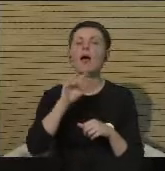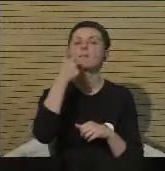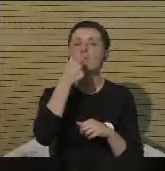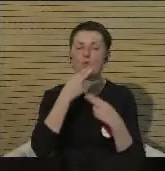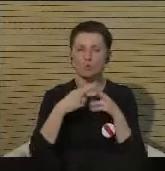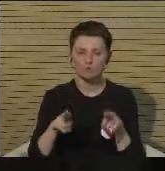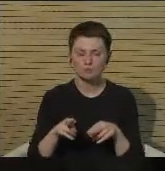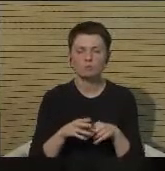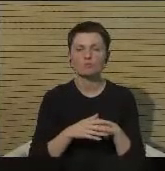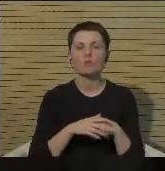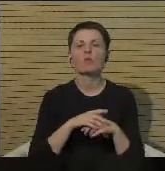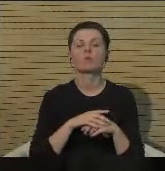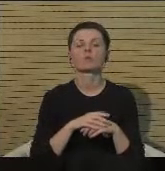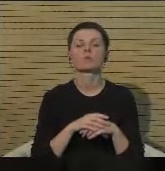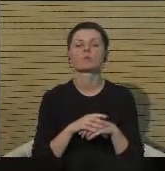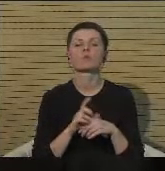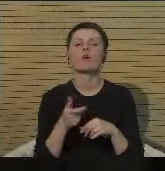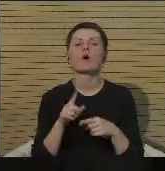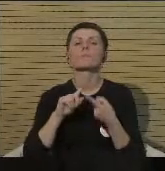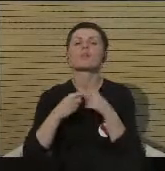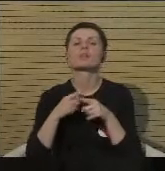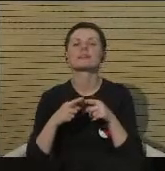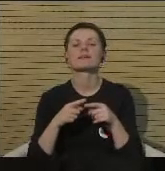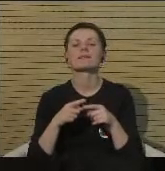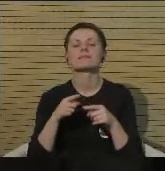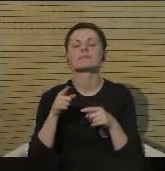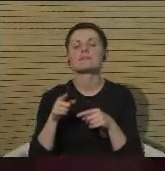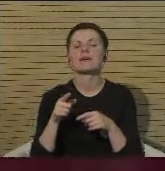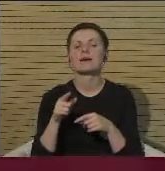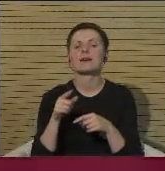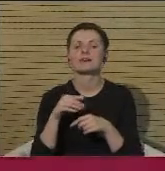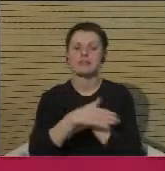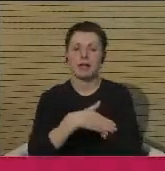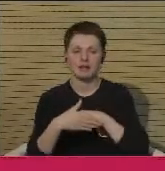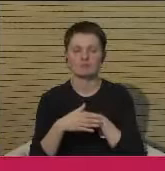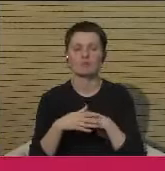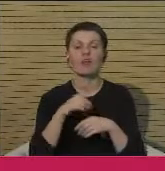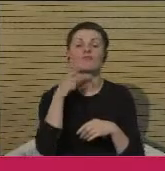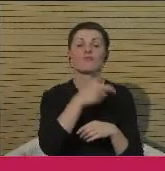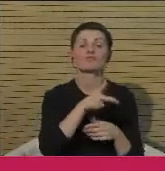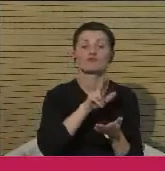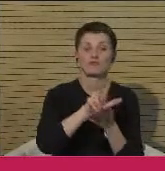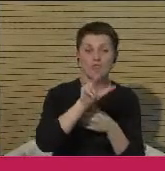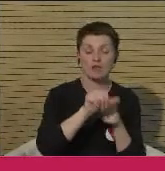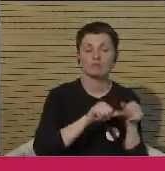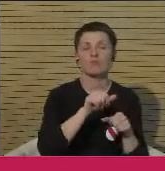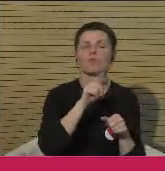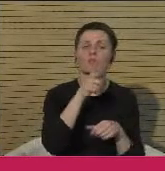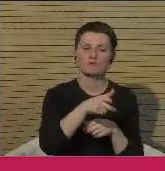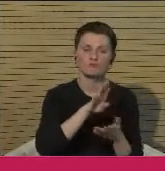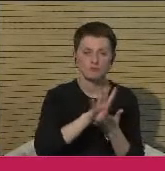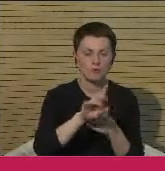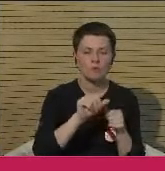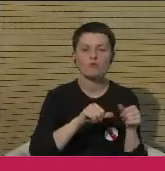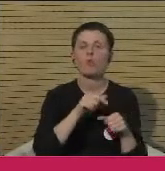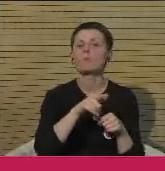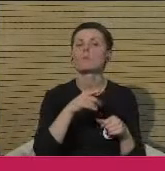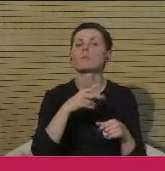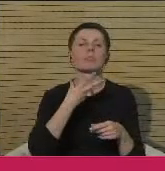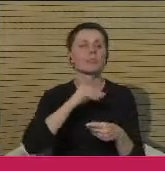points? One point of distinctiveness is vectors of international politics.